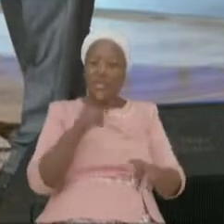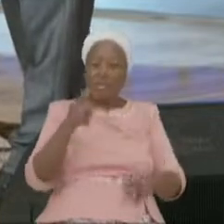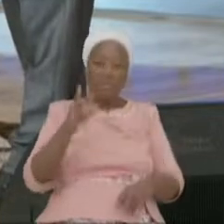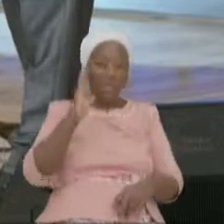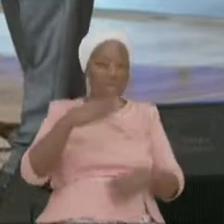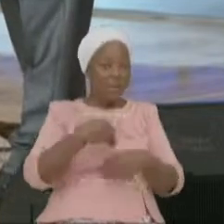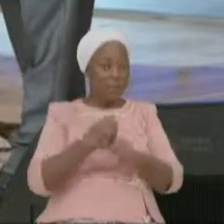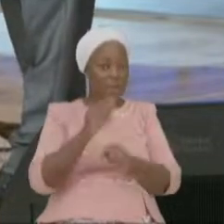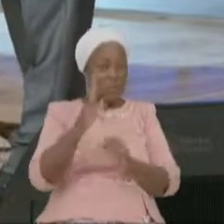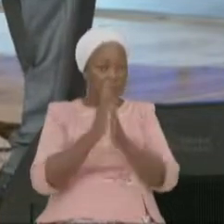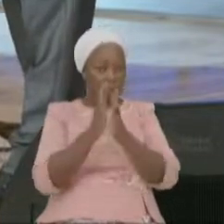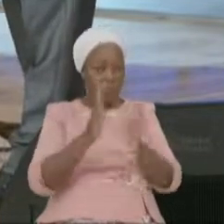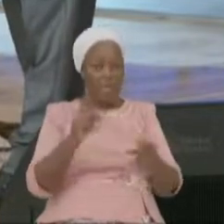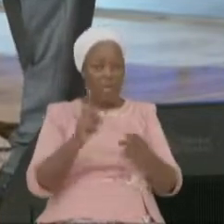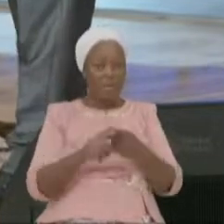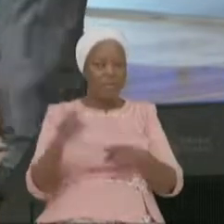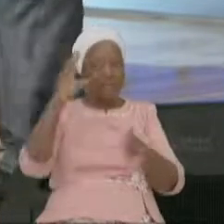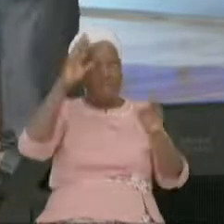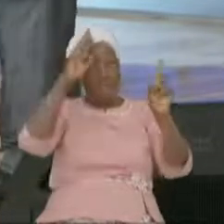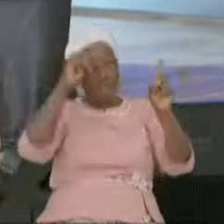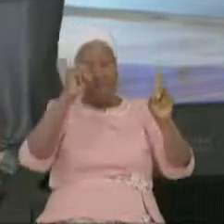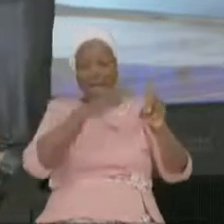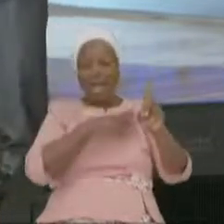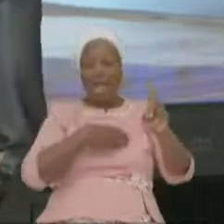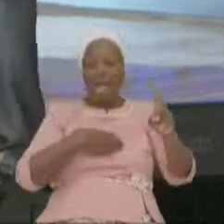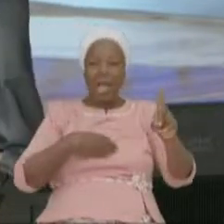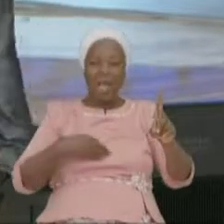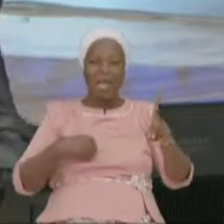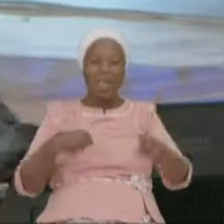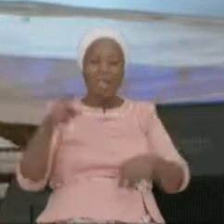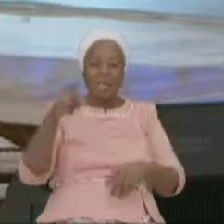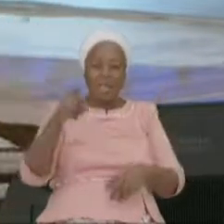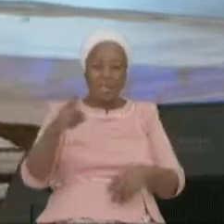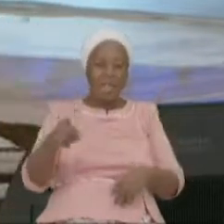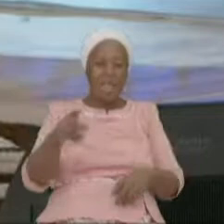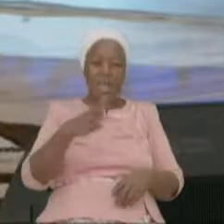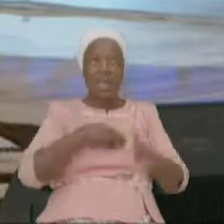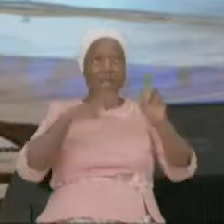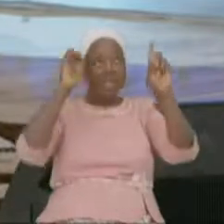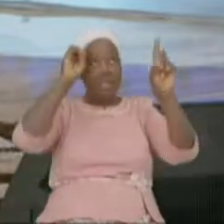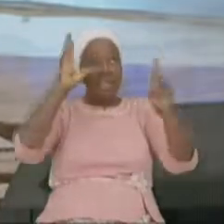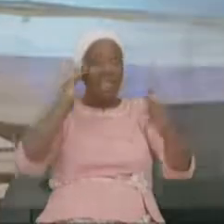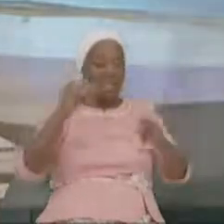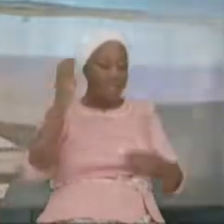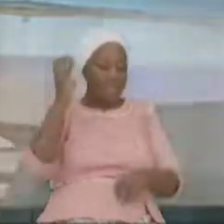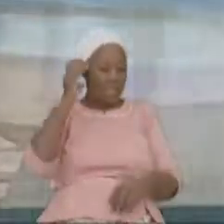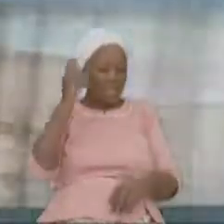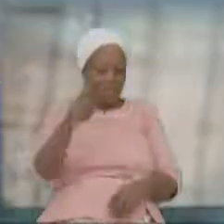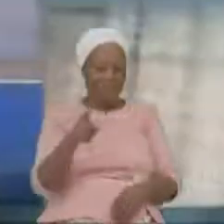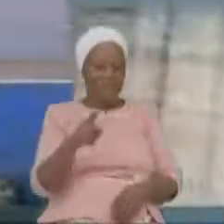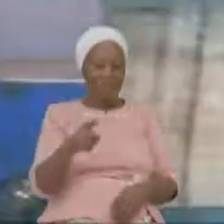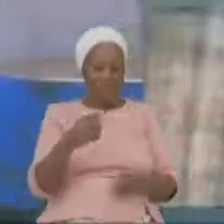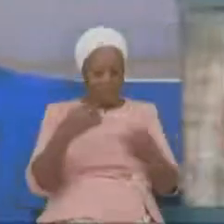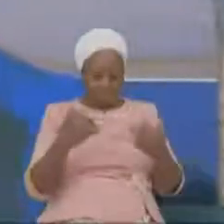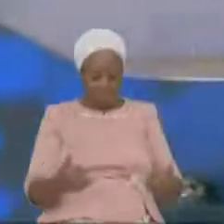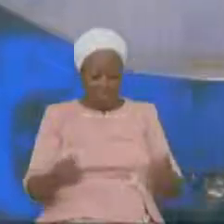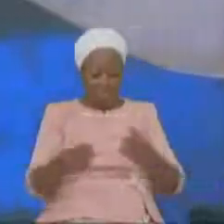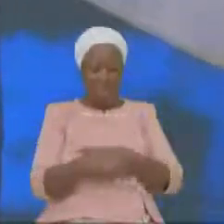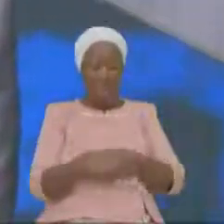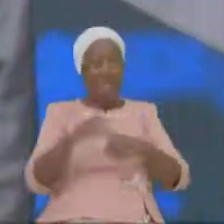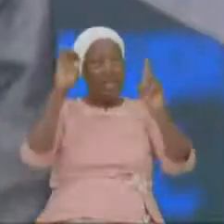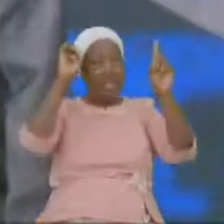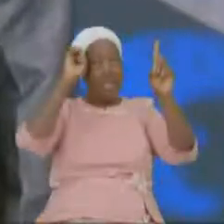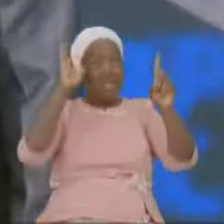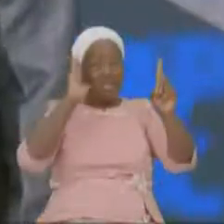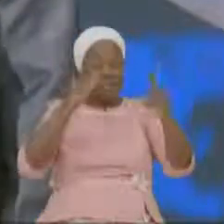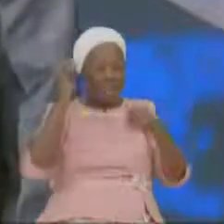thy prayer unto him, and he shall hear thee. Today he shall